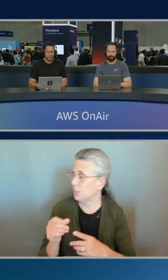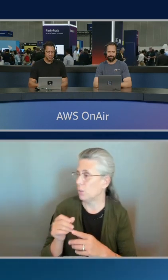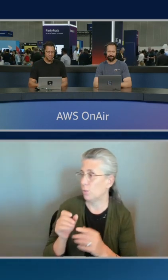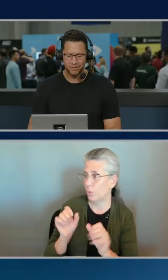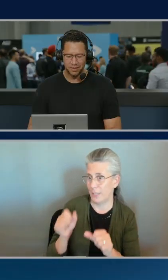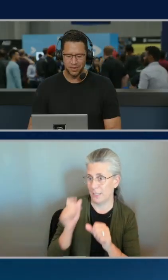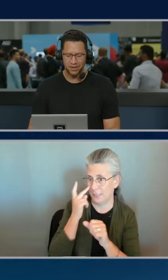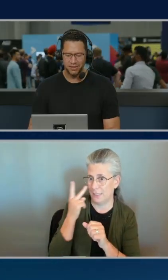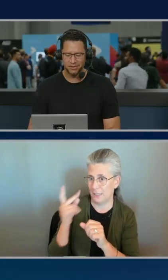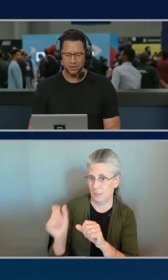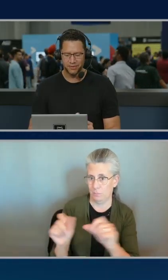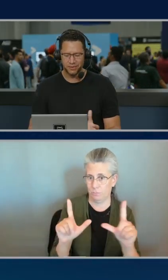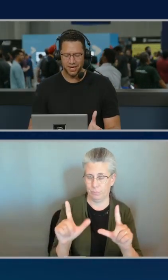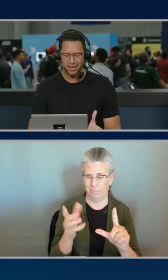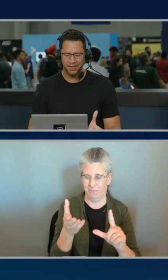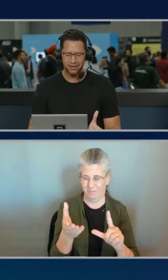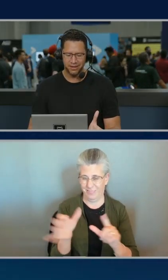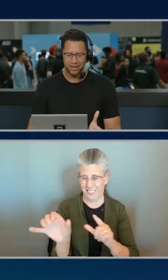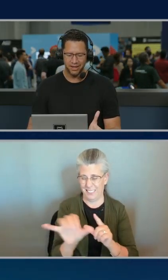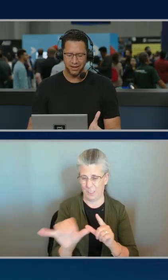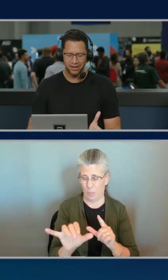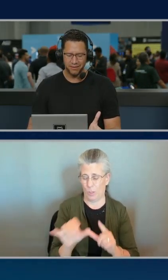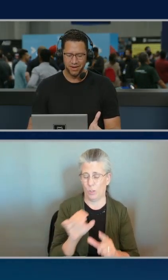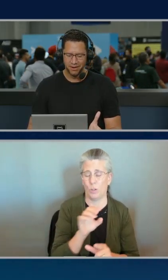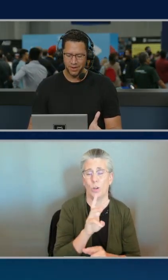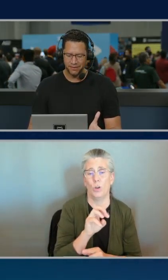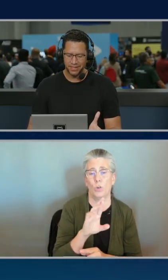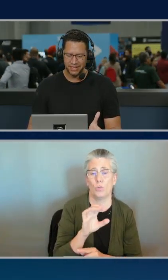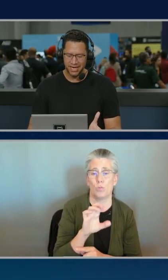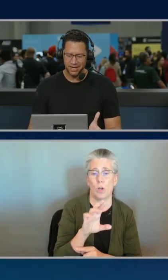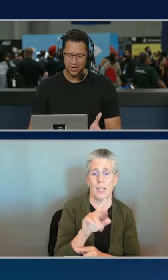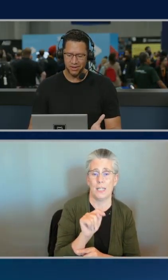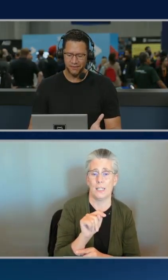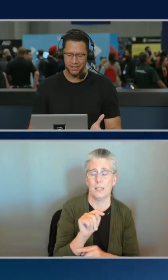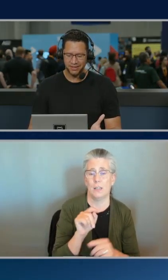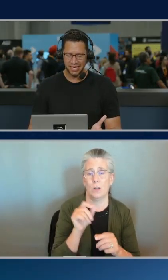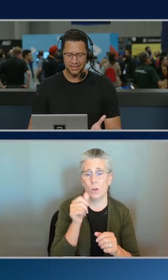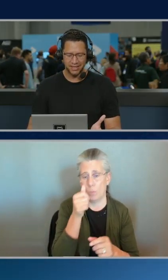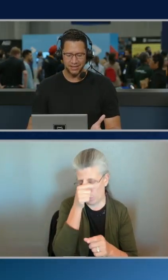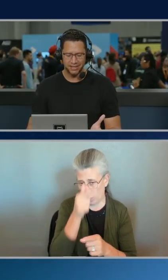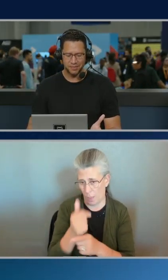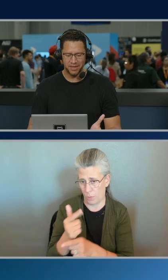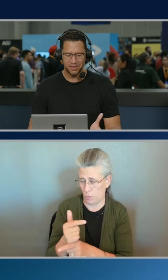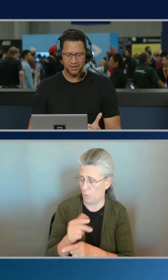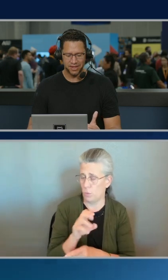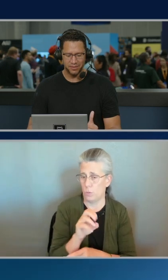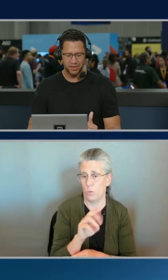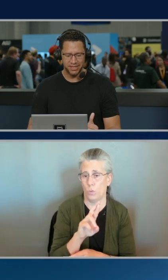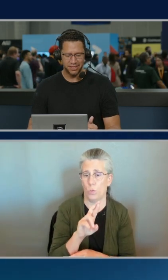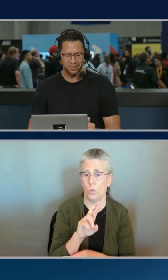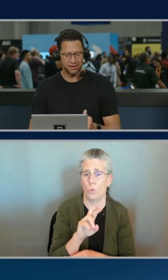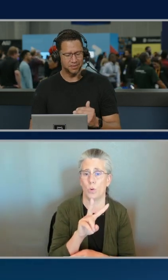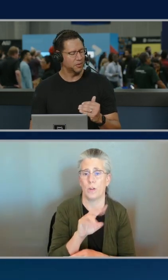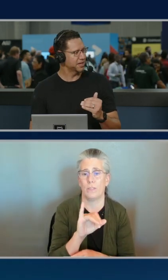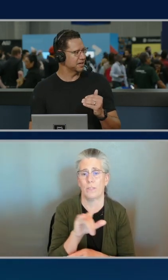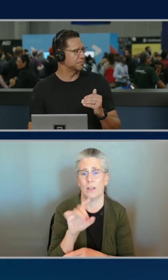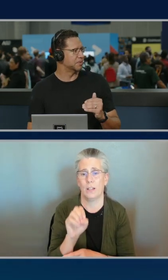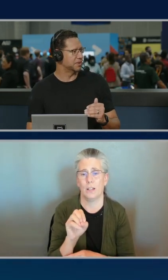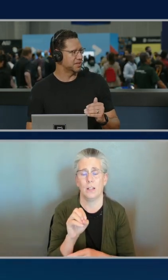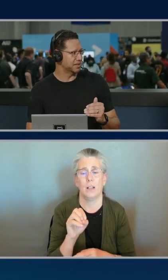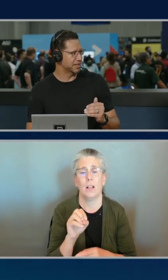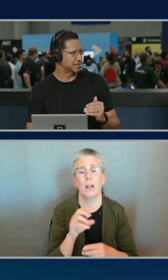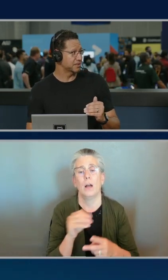to start off. The Wright brothers, Orville Wright, okay, and then we have a date here in the second sentence, but then we start getting more details that are more